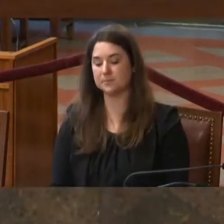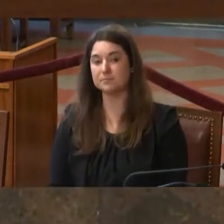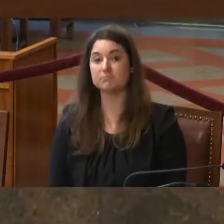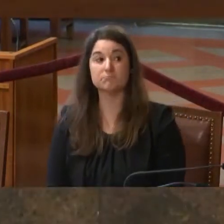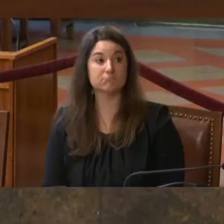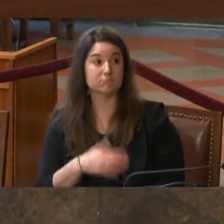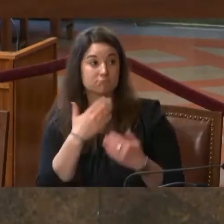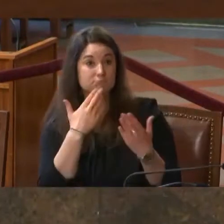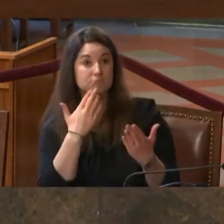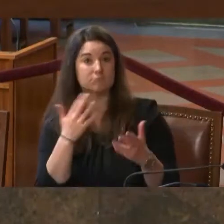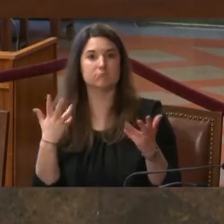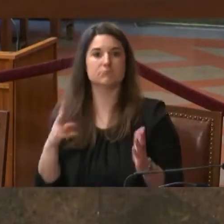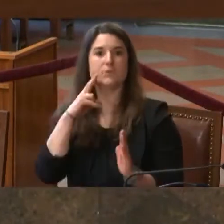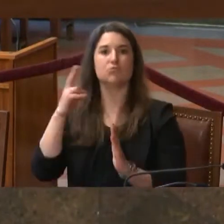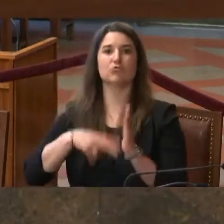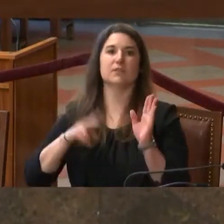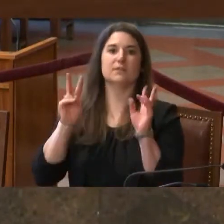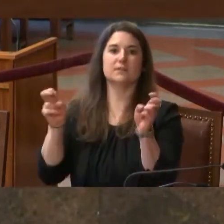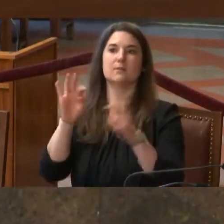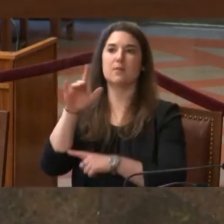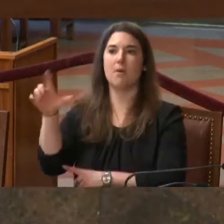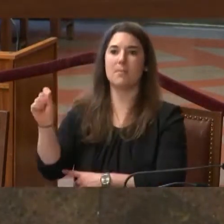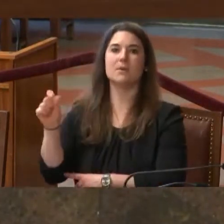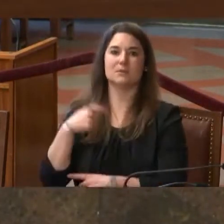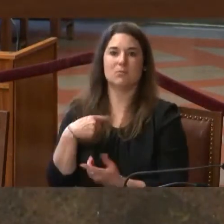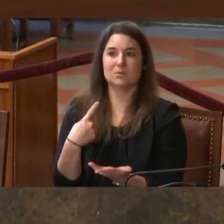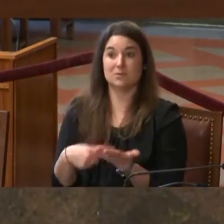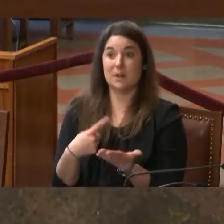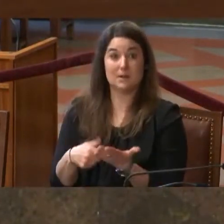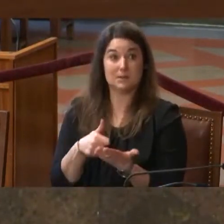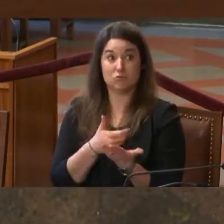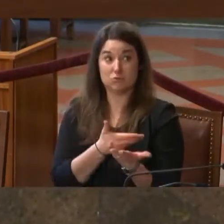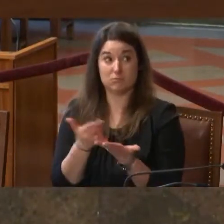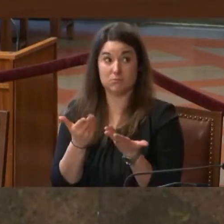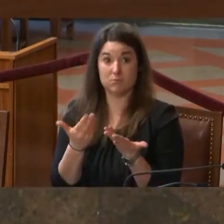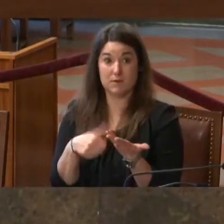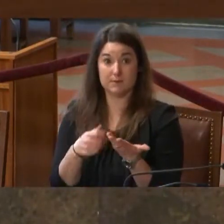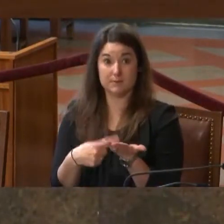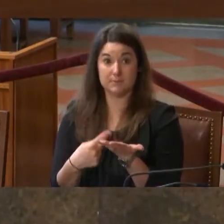Thank you. You have heard the reading and the titles of the bills. Is there any discussion on the bills?